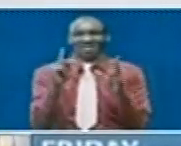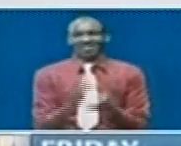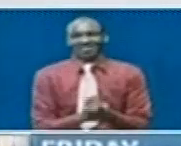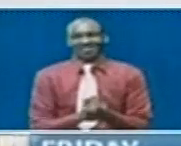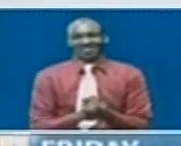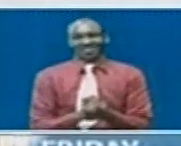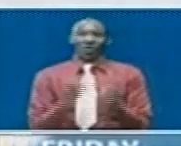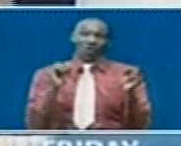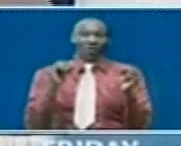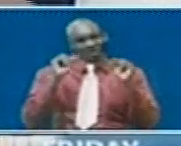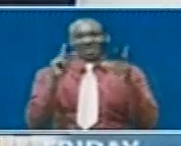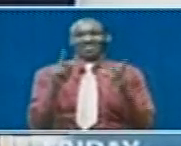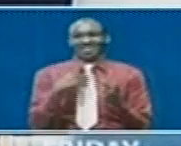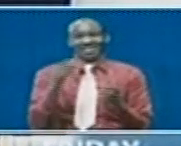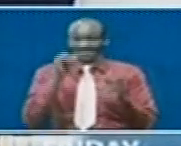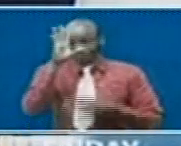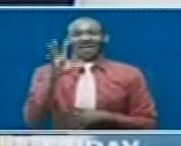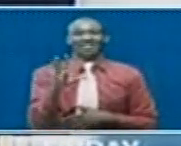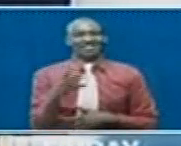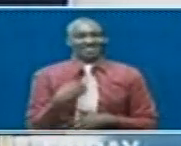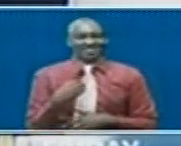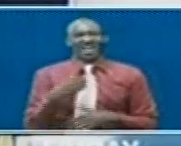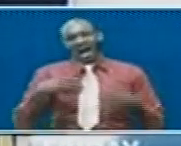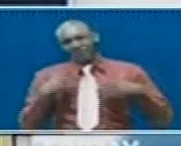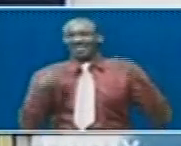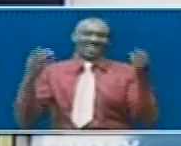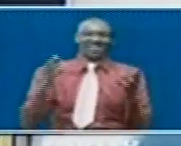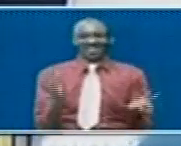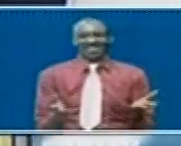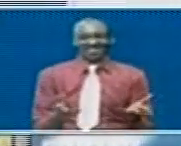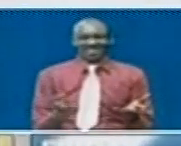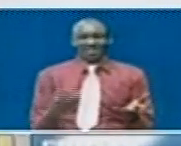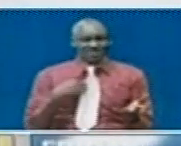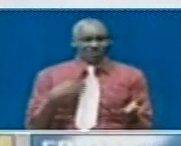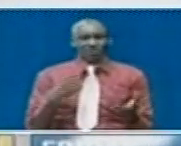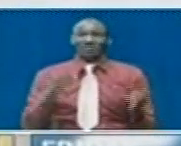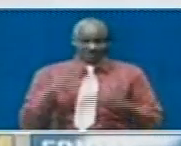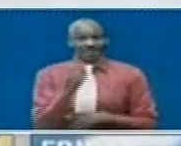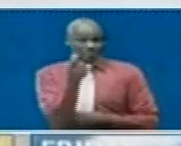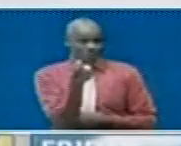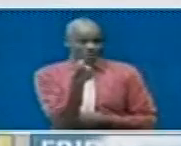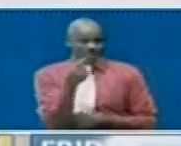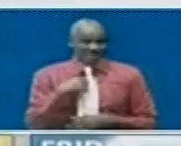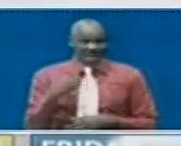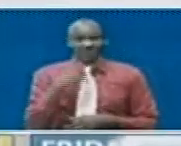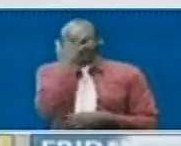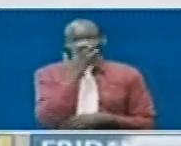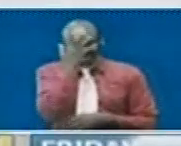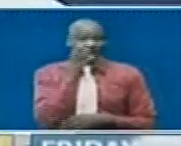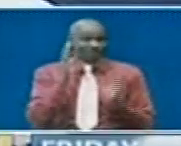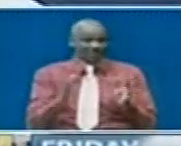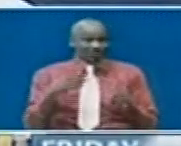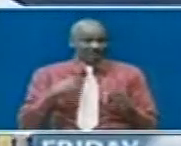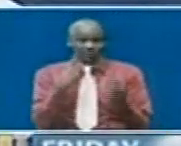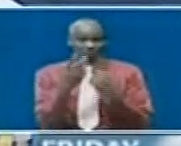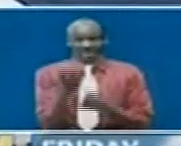like that. Oh, okay. It was just a surprise. You weren't delighted. You weren't happy. I was a bit scared because I'm a very shy person. So when they told